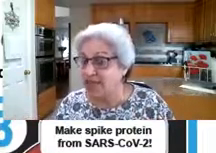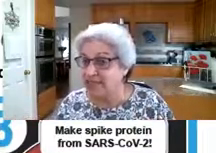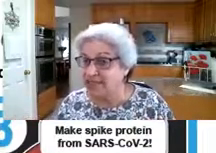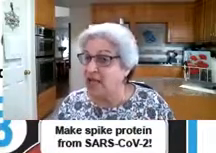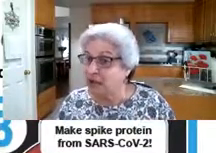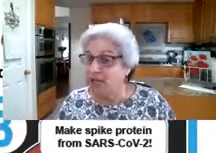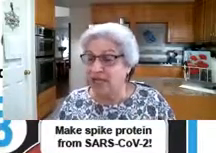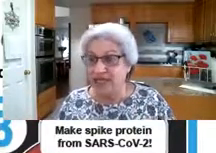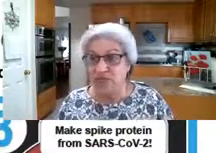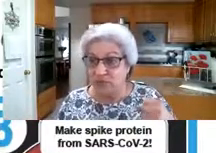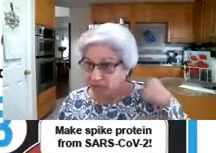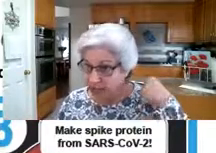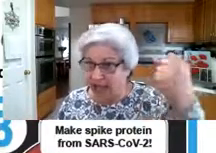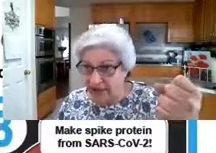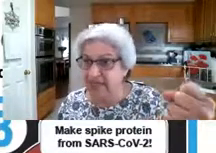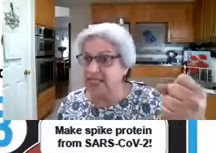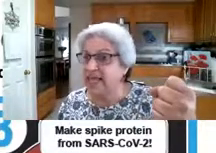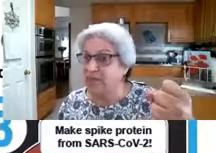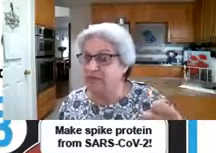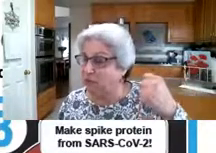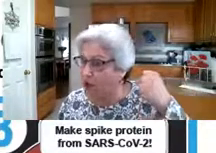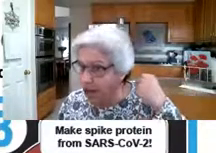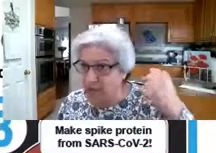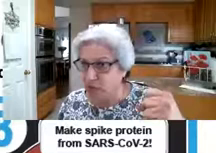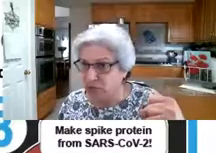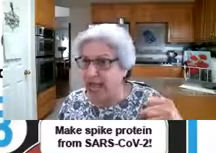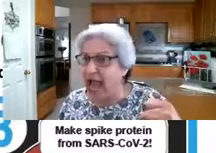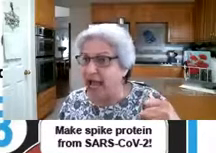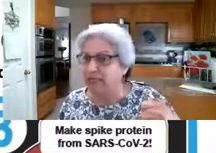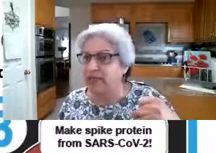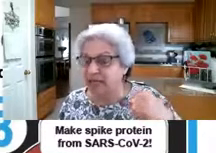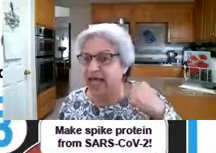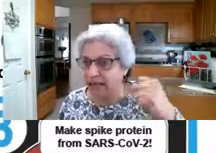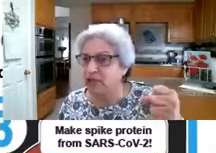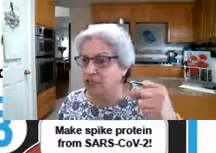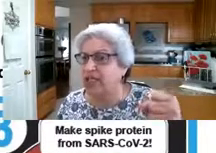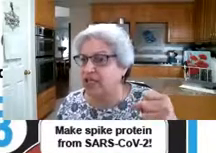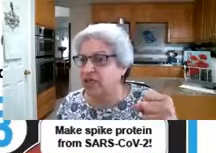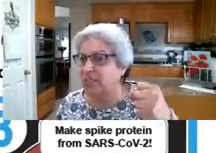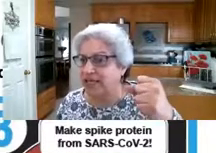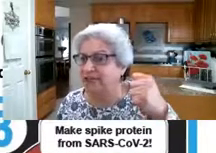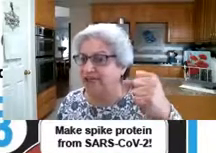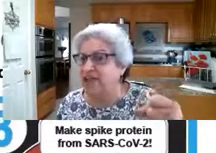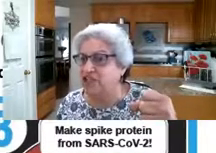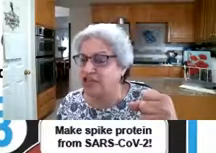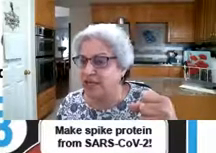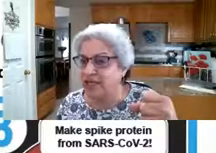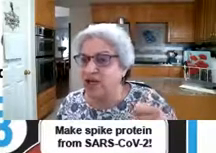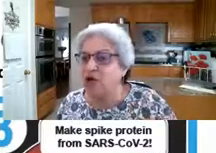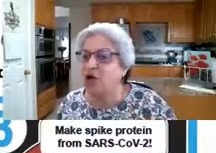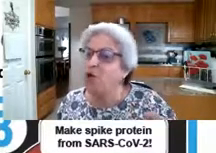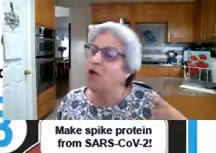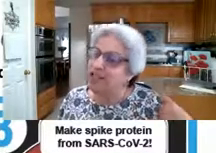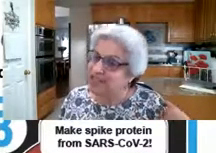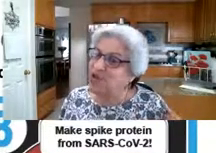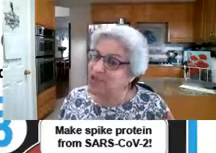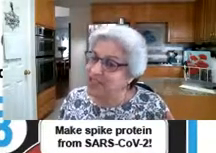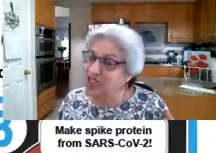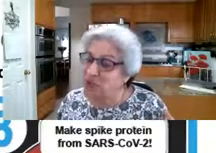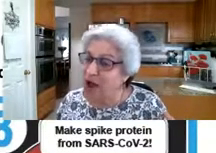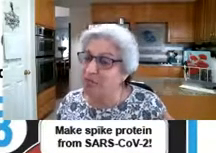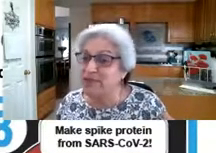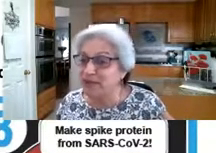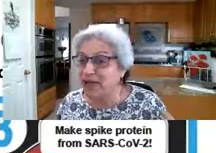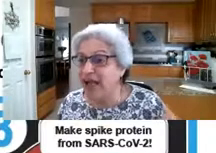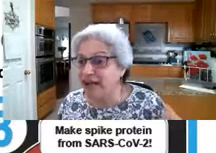full guns because I've seen that before. I'm gonna react because that looks like it could be an infection. So